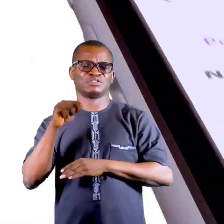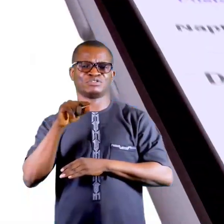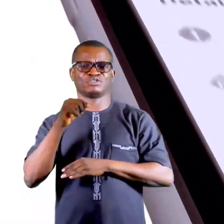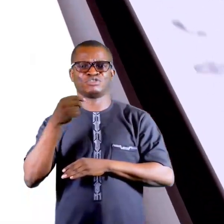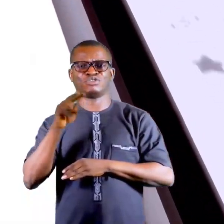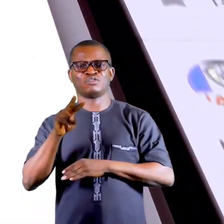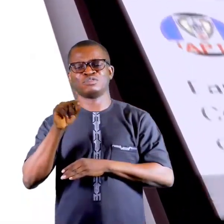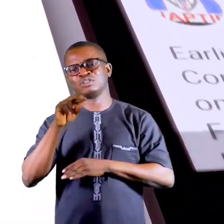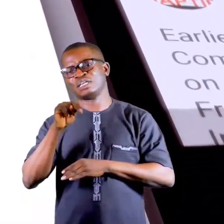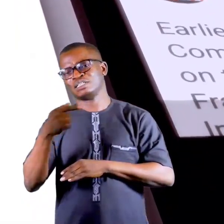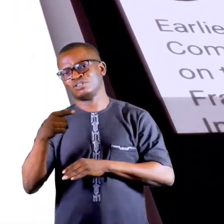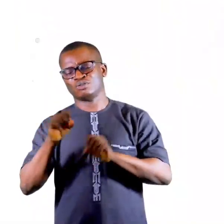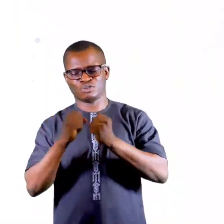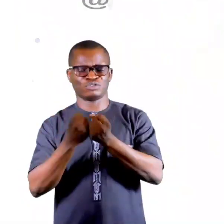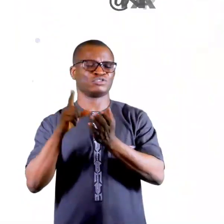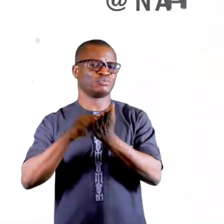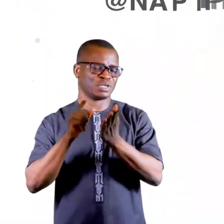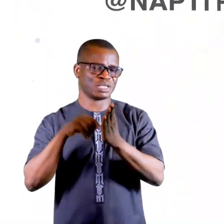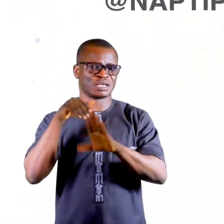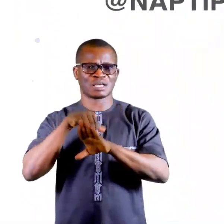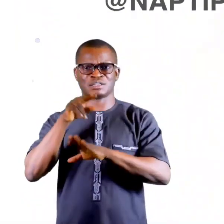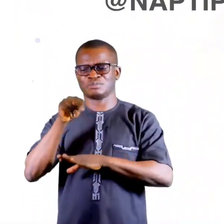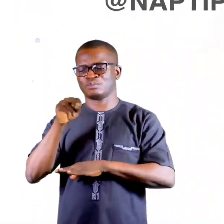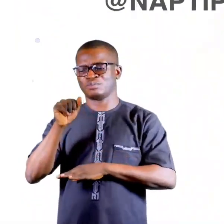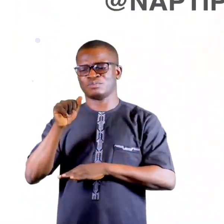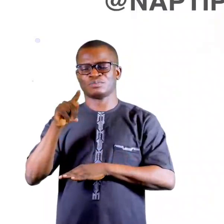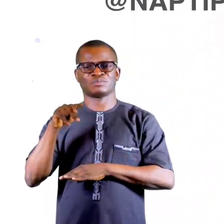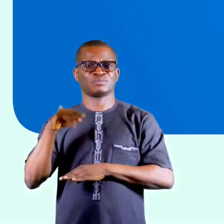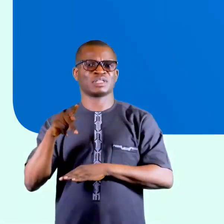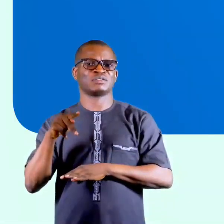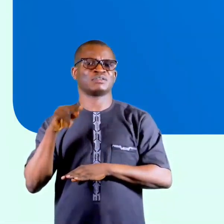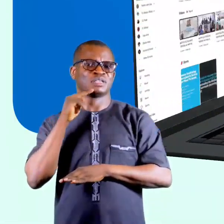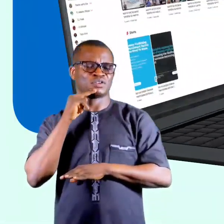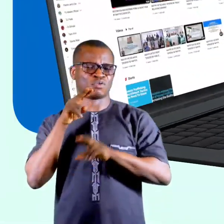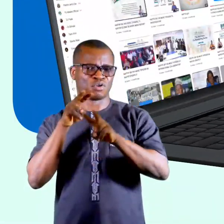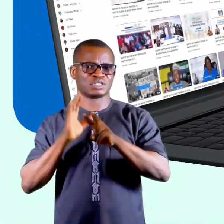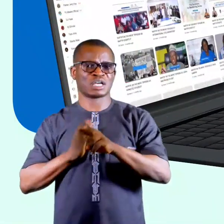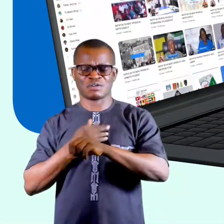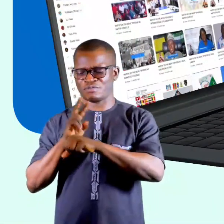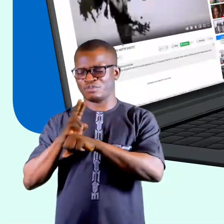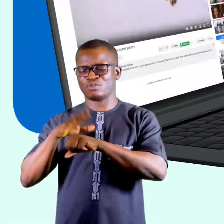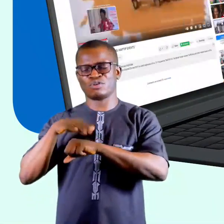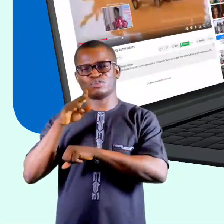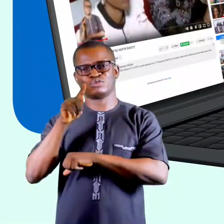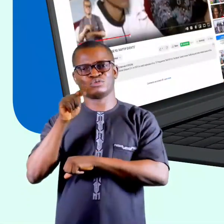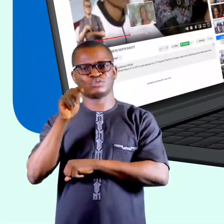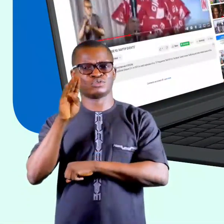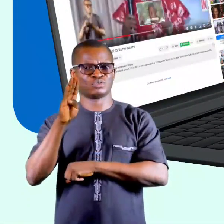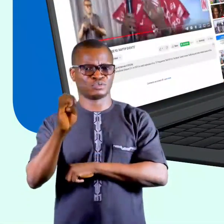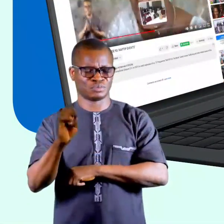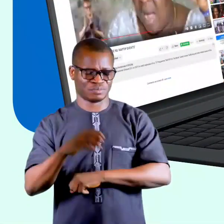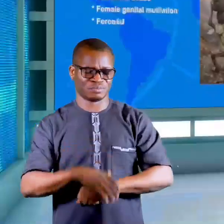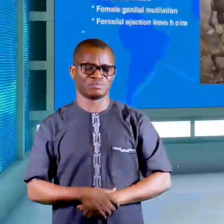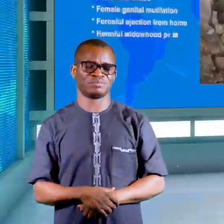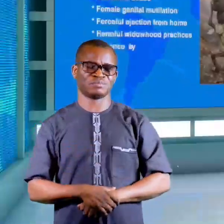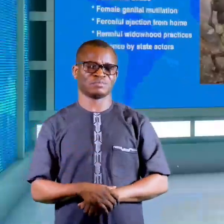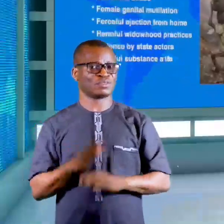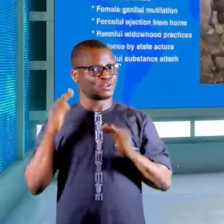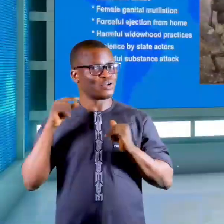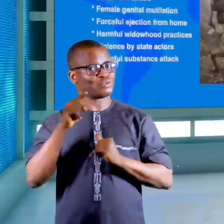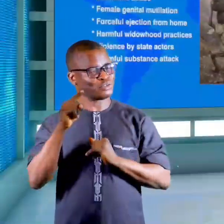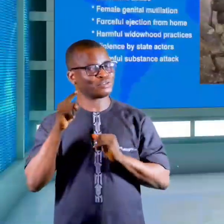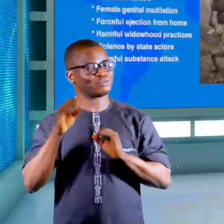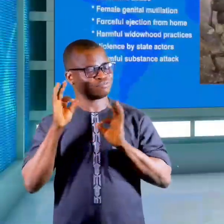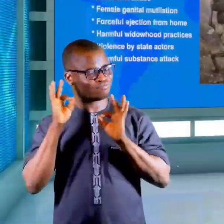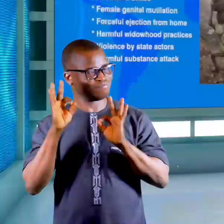www.naptip.gov.ng. Follow us on our social media platforms at NAPTIP Nigeria or watch our videos on YouTube. Hope